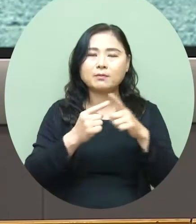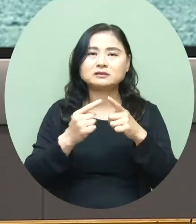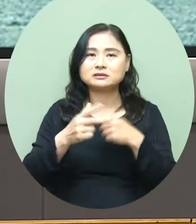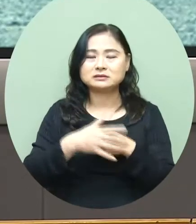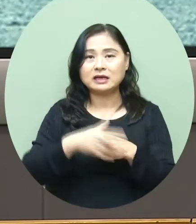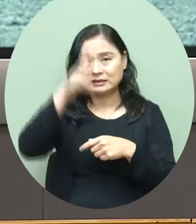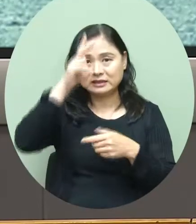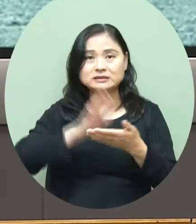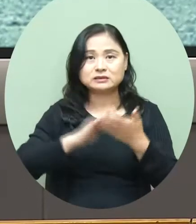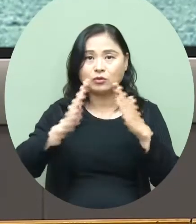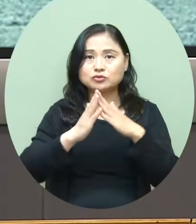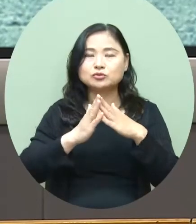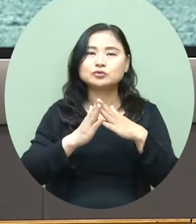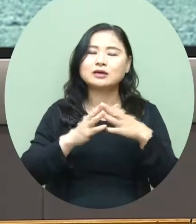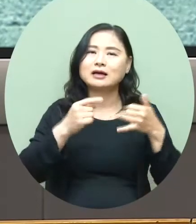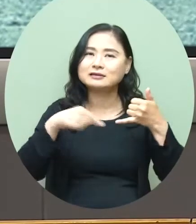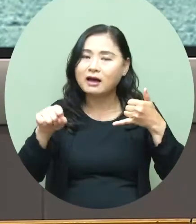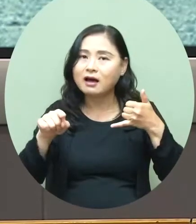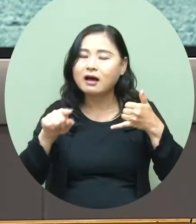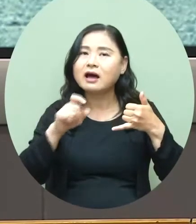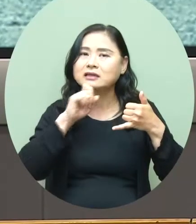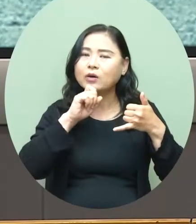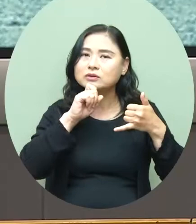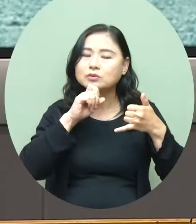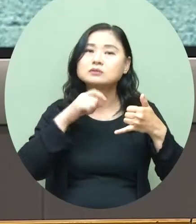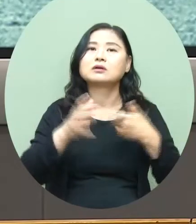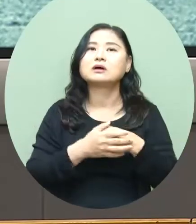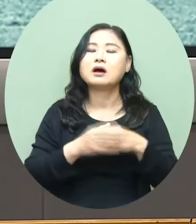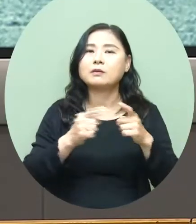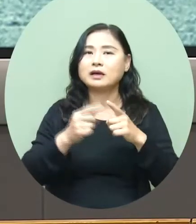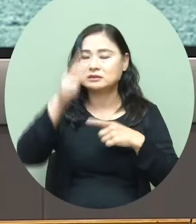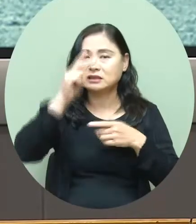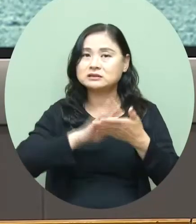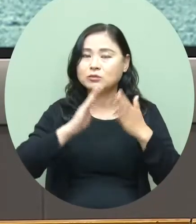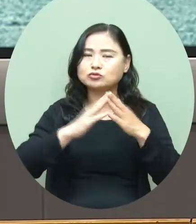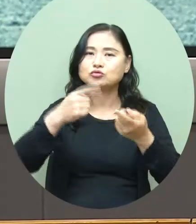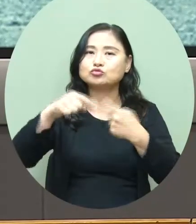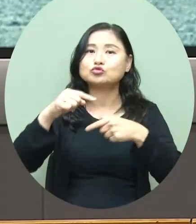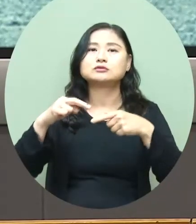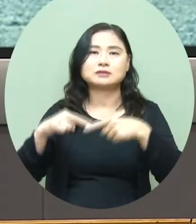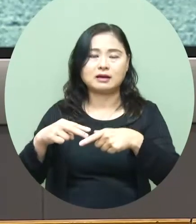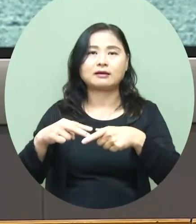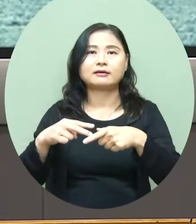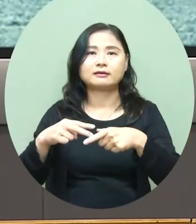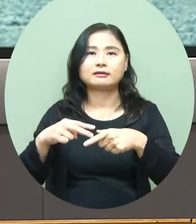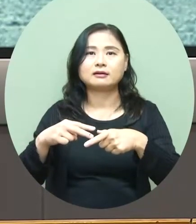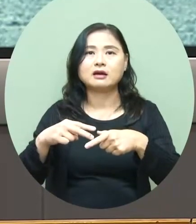call the Home Affairs Department hotline as they may have struggled with our online platform. The HAD referred those